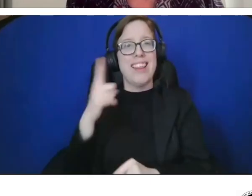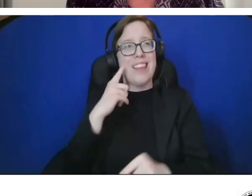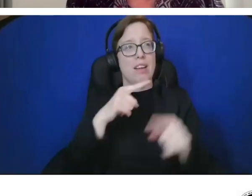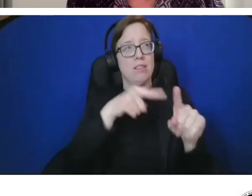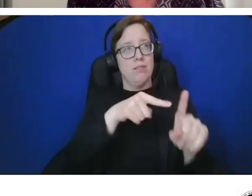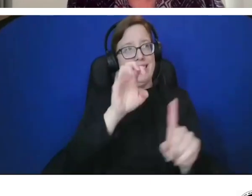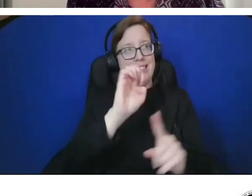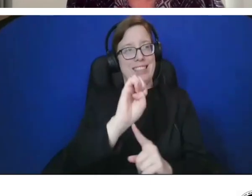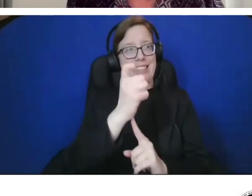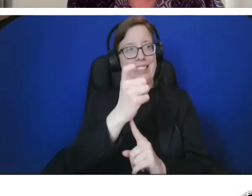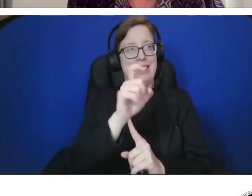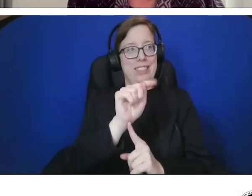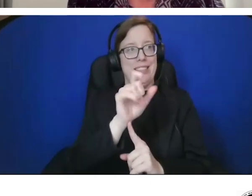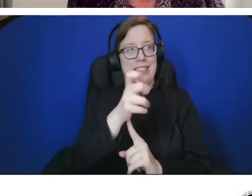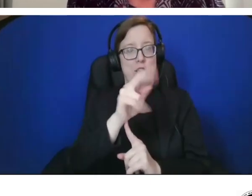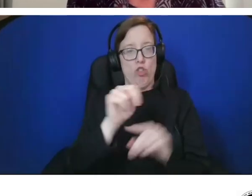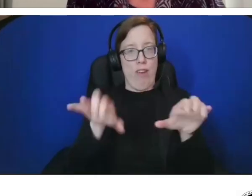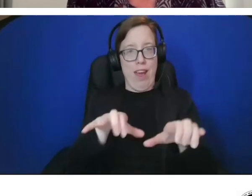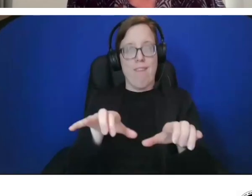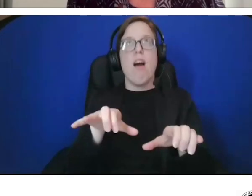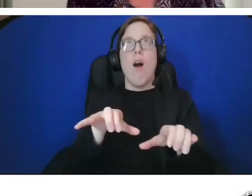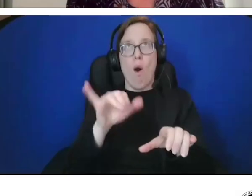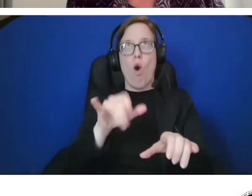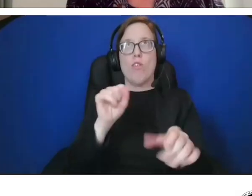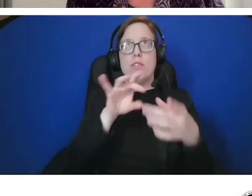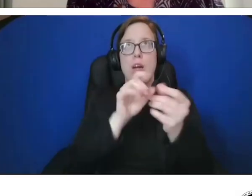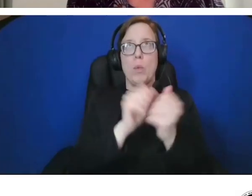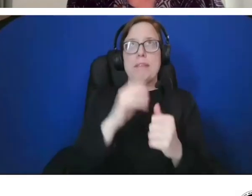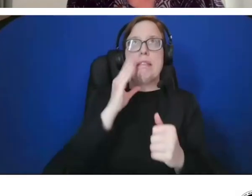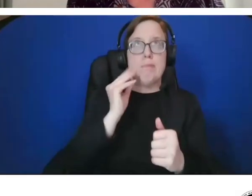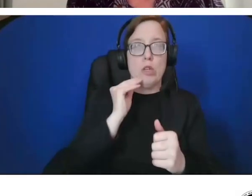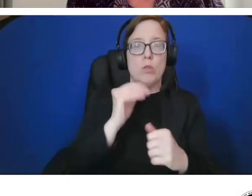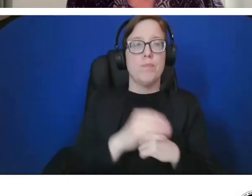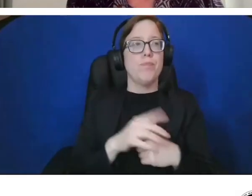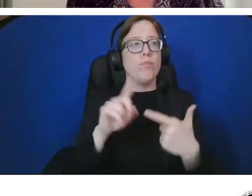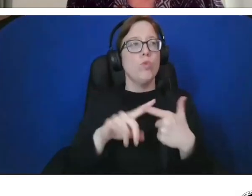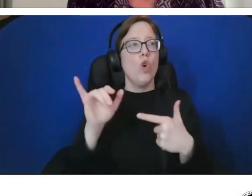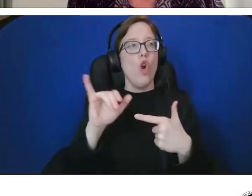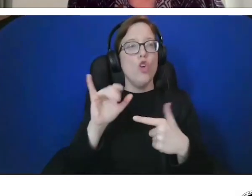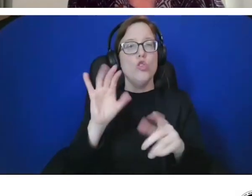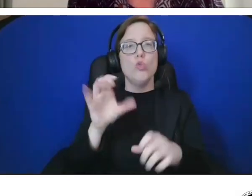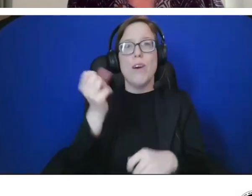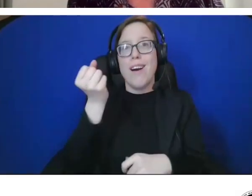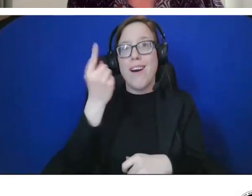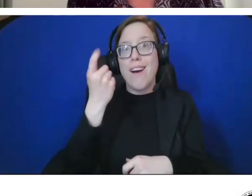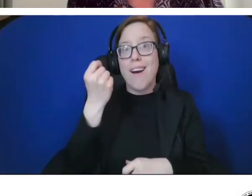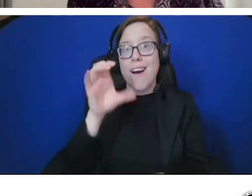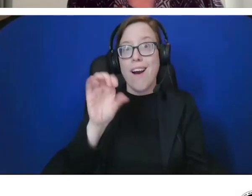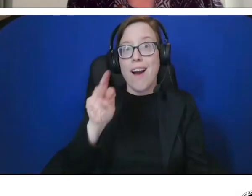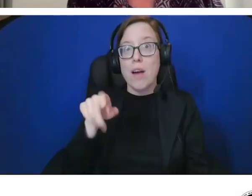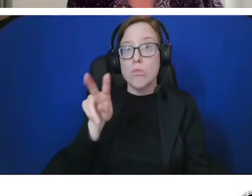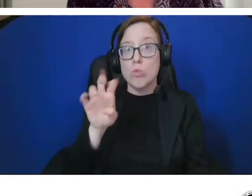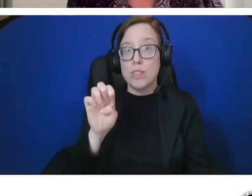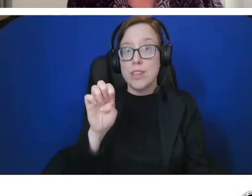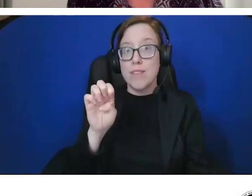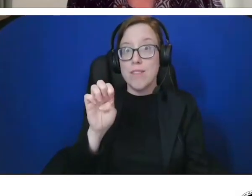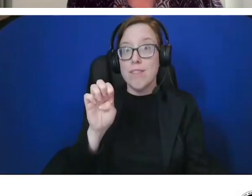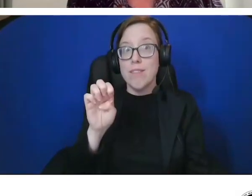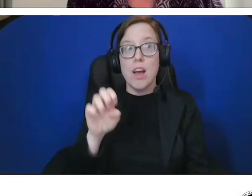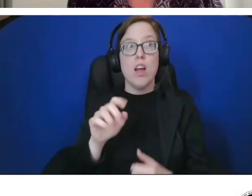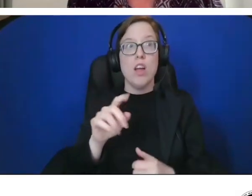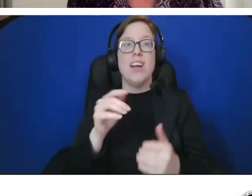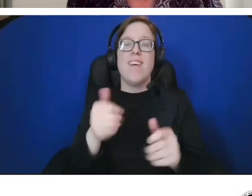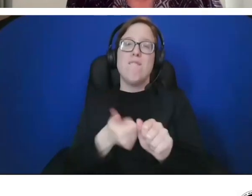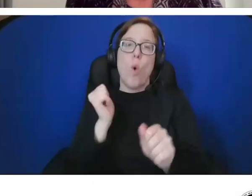about extension activities then. You will also need to do some comprehension checks, but please avoid asking question after